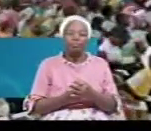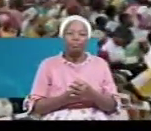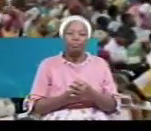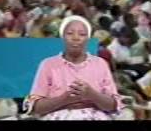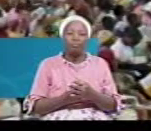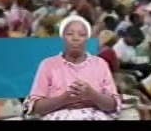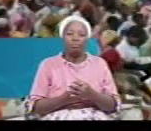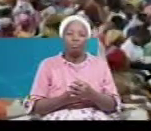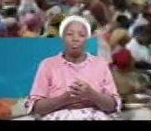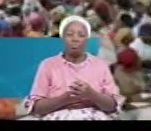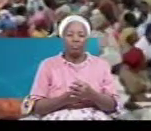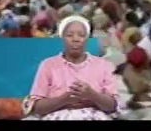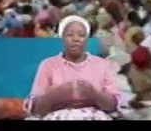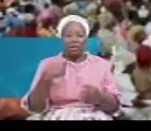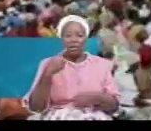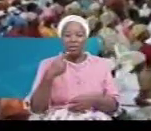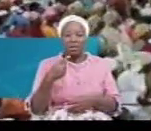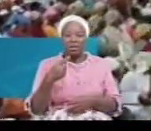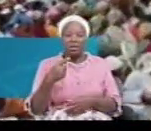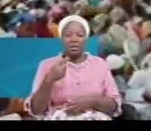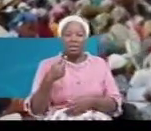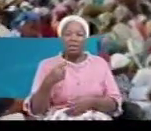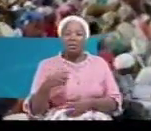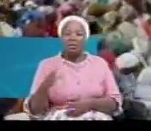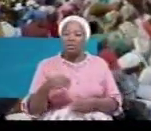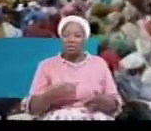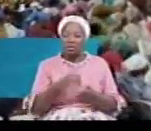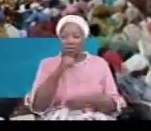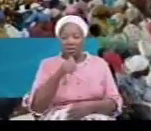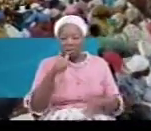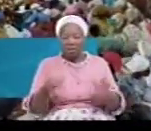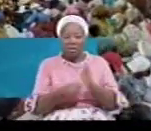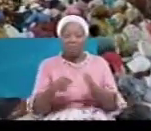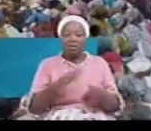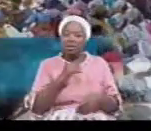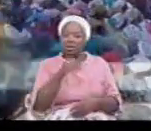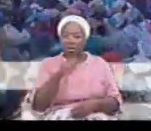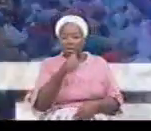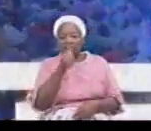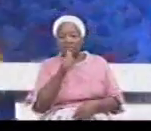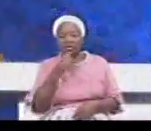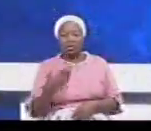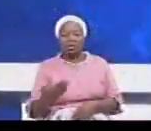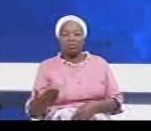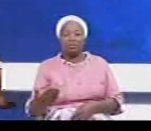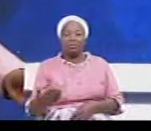He said, it's not a private, it's not a hidden, it's not a secret thing.